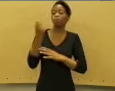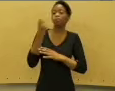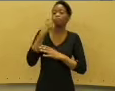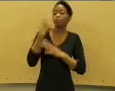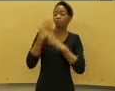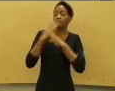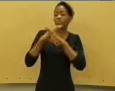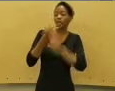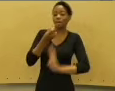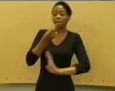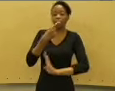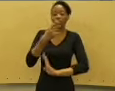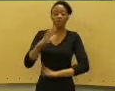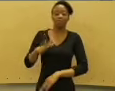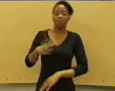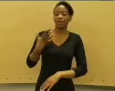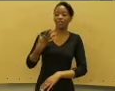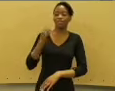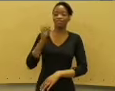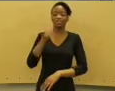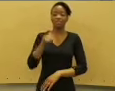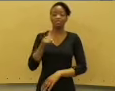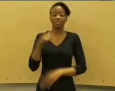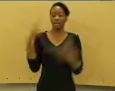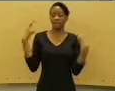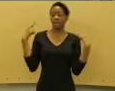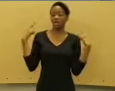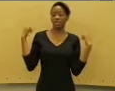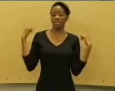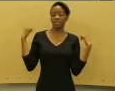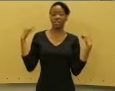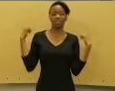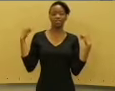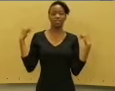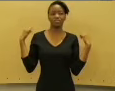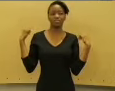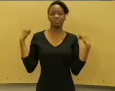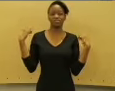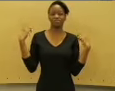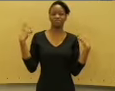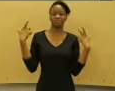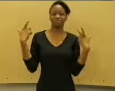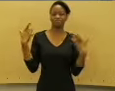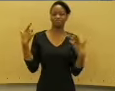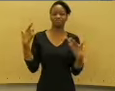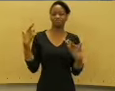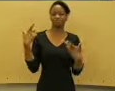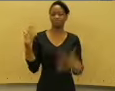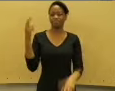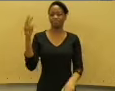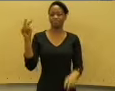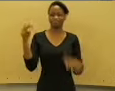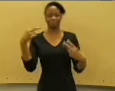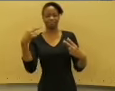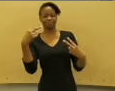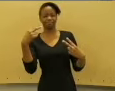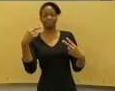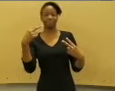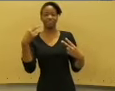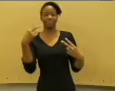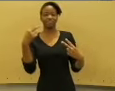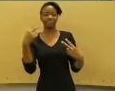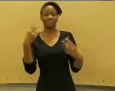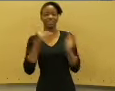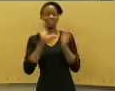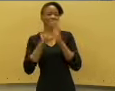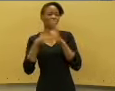there's that giggle that nurses give you when you're talking about birth control. And here I was as a disabled person saying, I want to get on birth